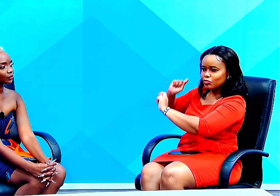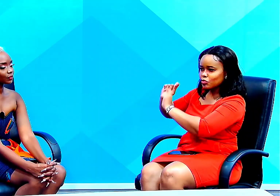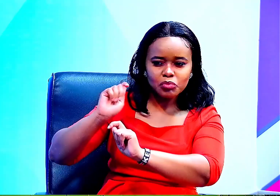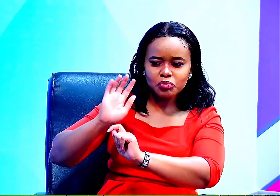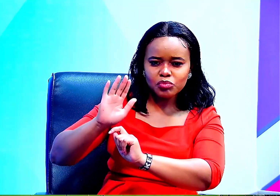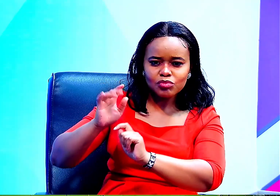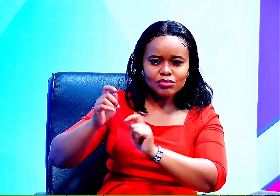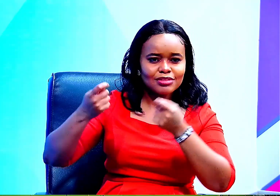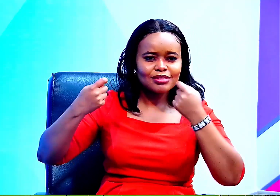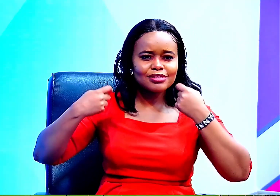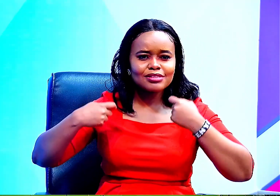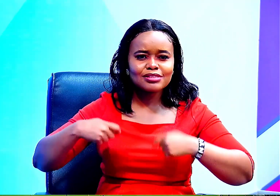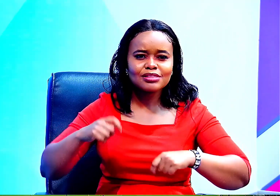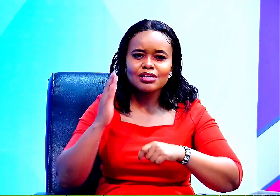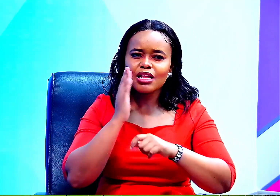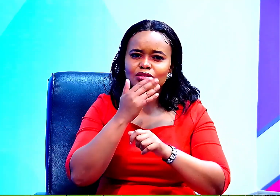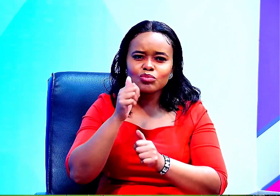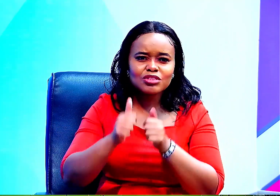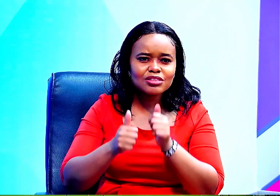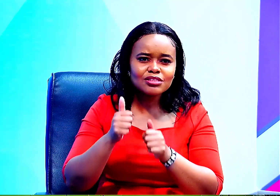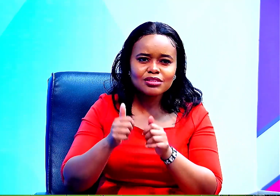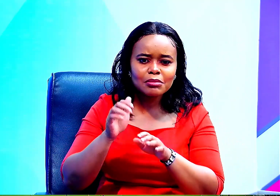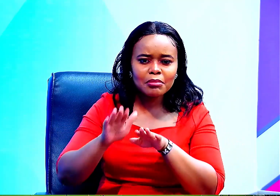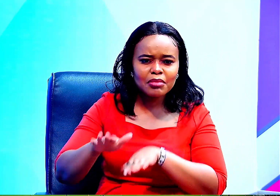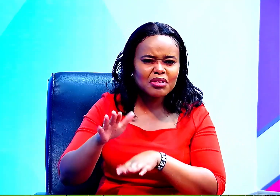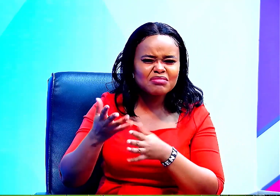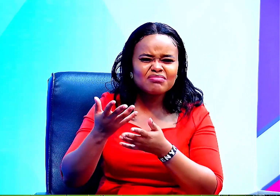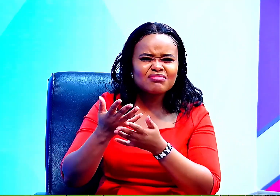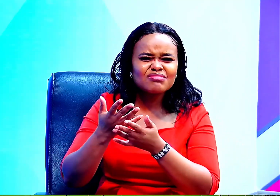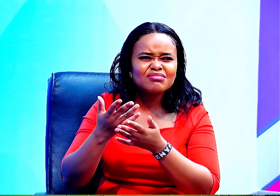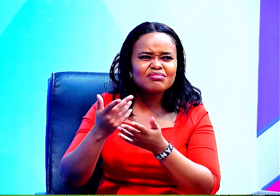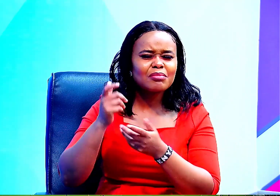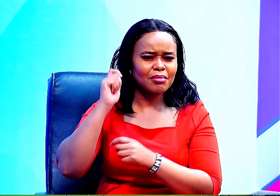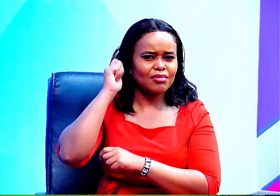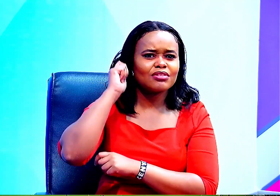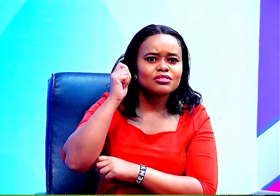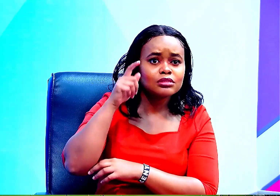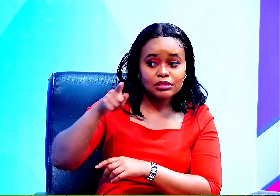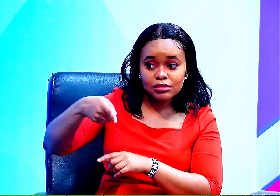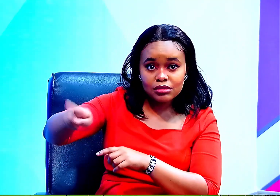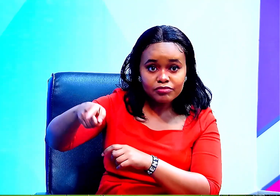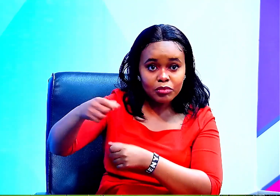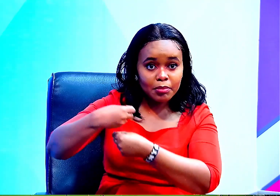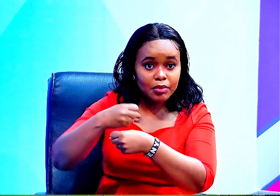you said that you you said that you make,